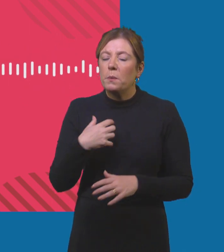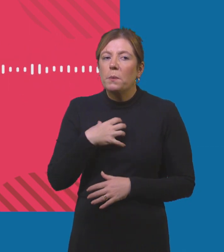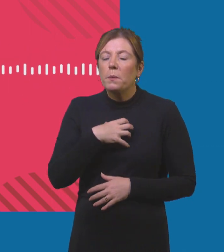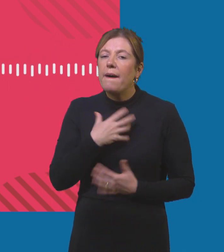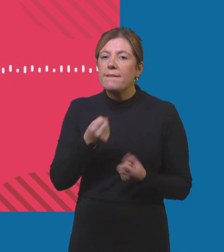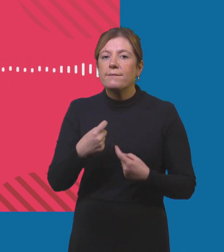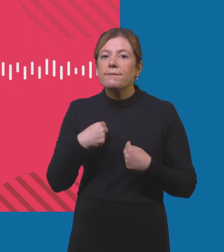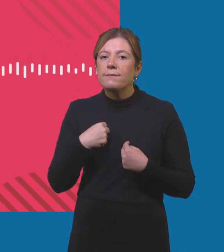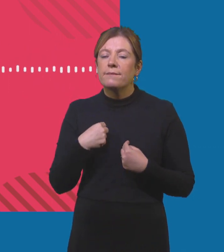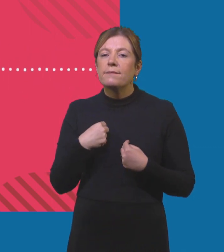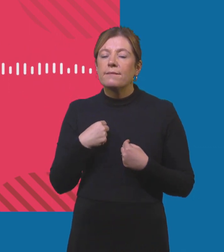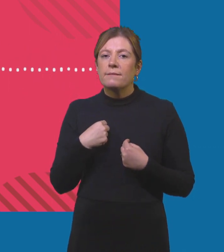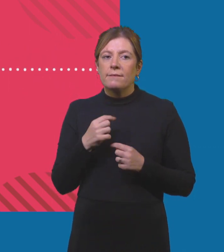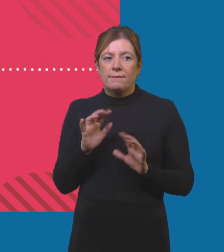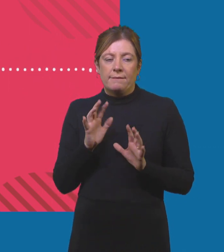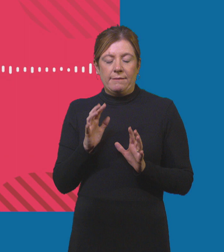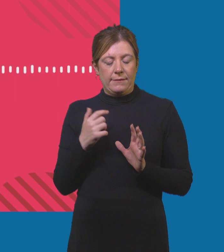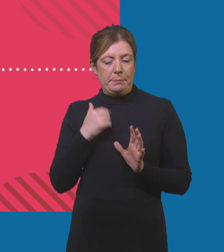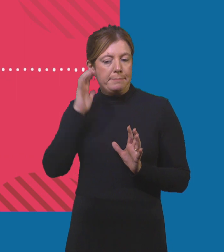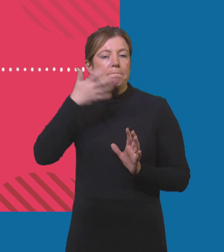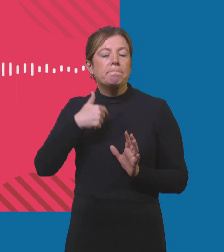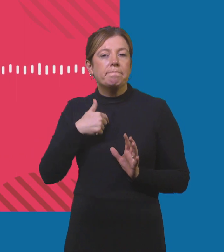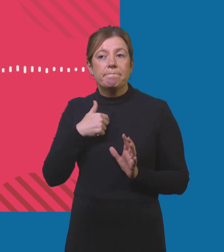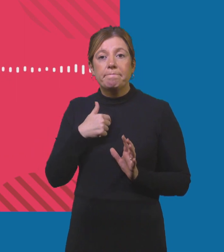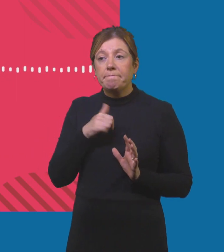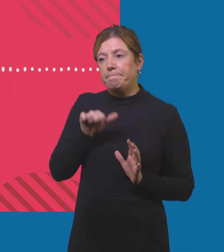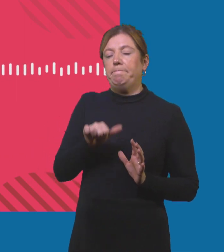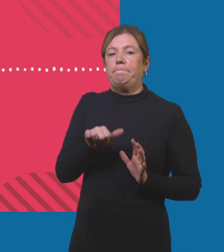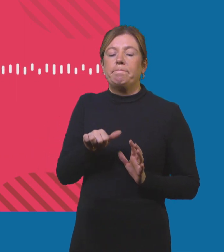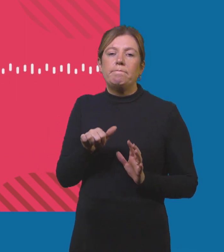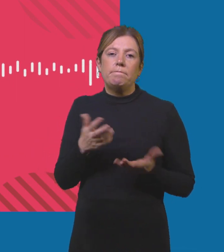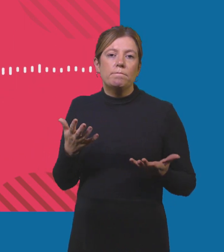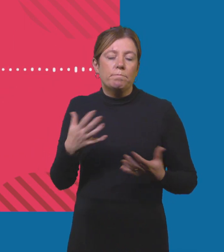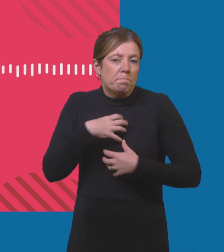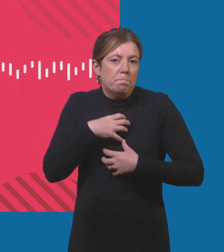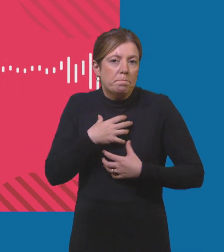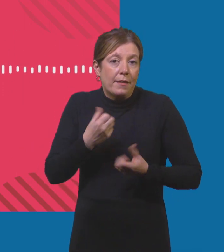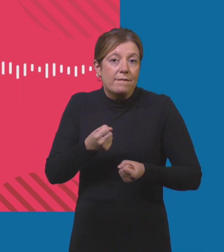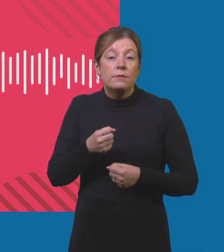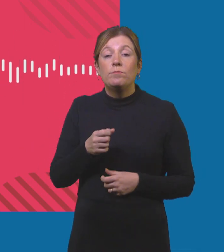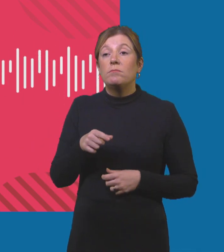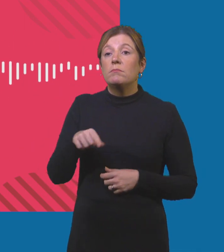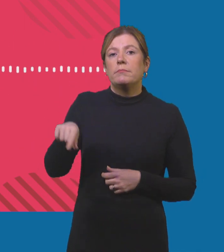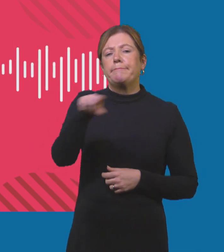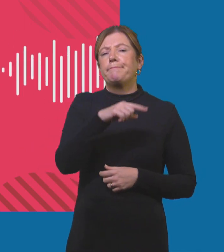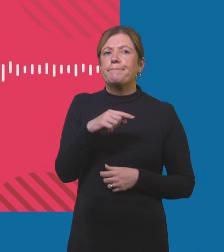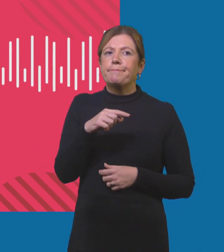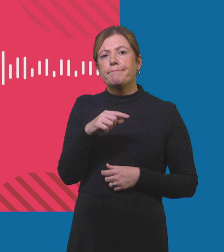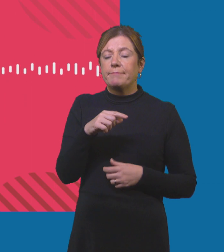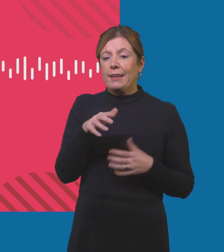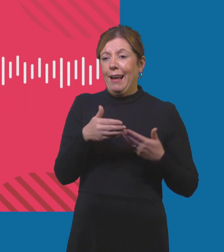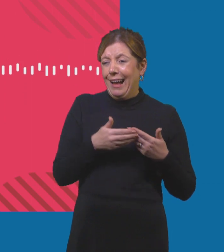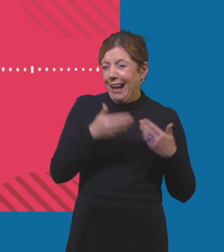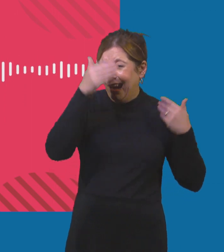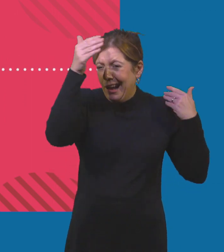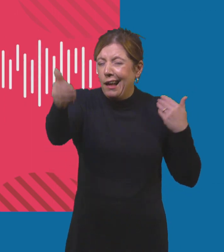something that just sends shivers up my spine. Yeah, absolutely. It is scary. And the thing is, when you say sort of 10 times the distance, I